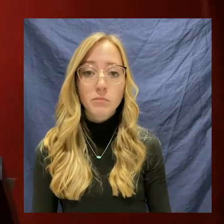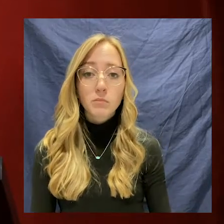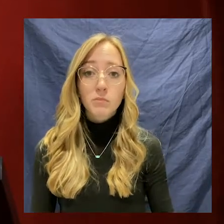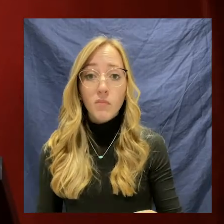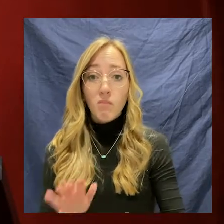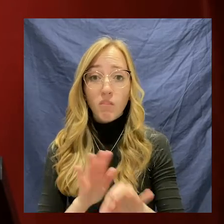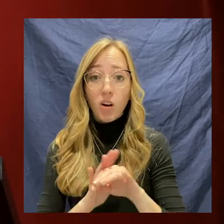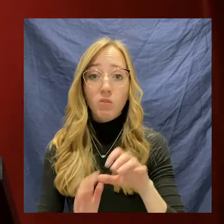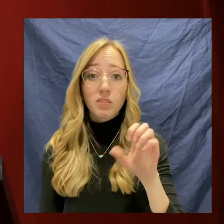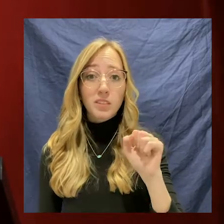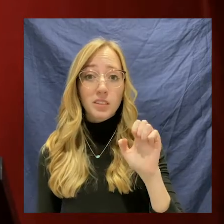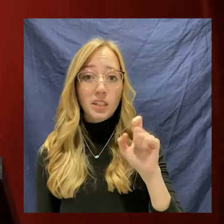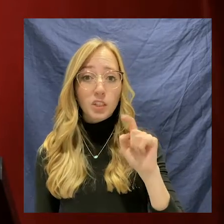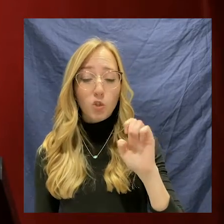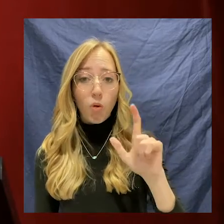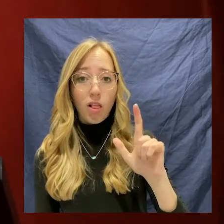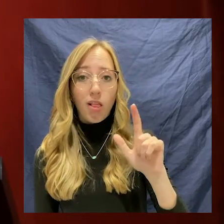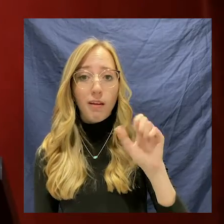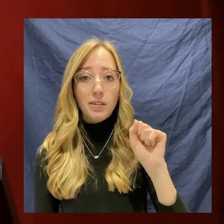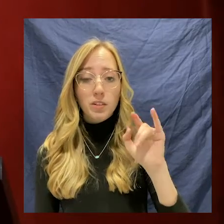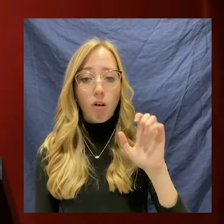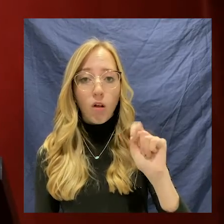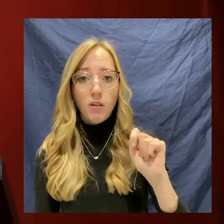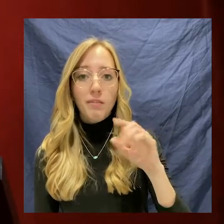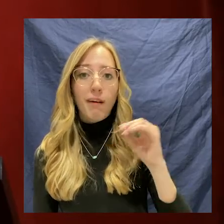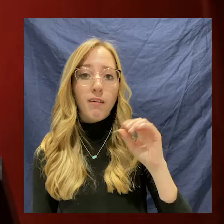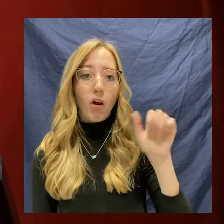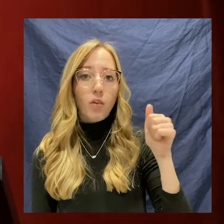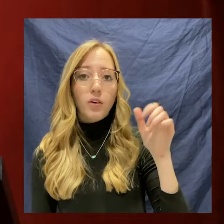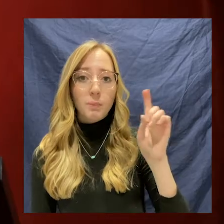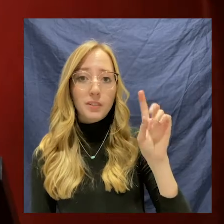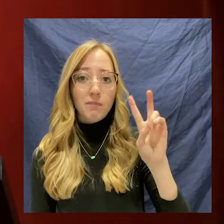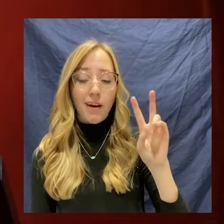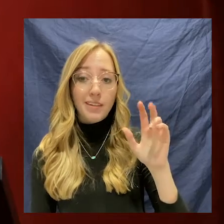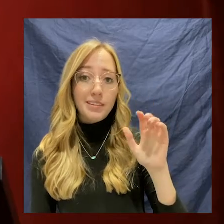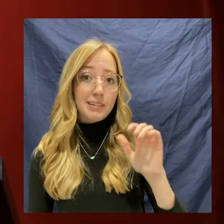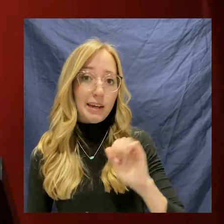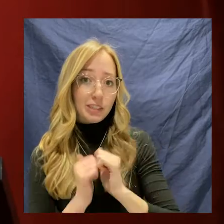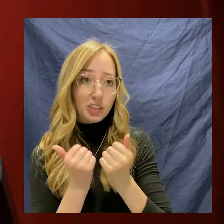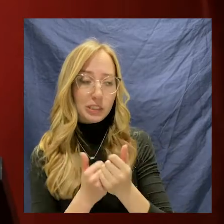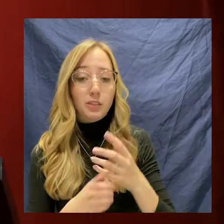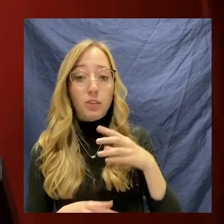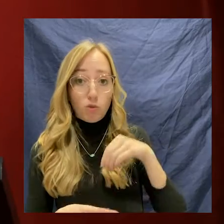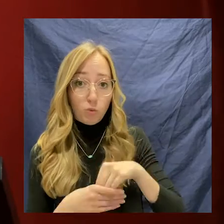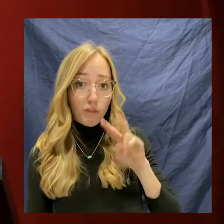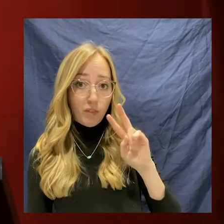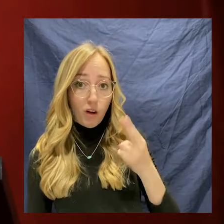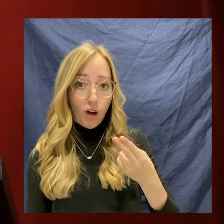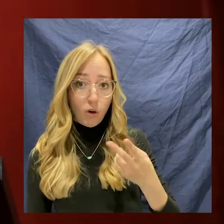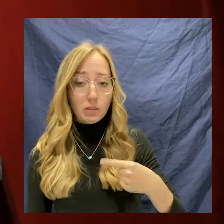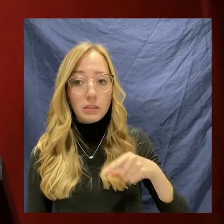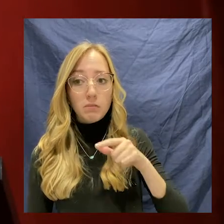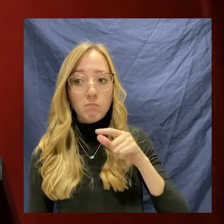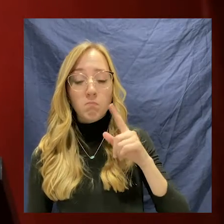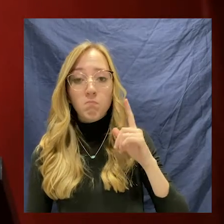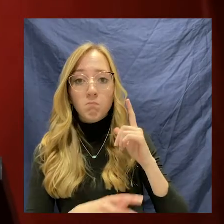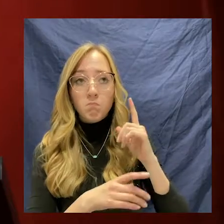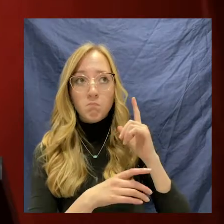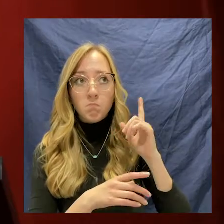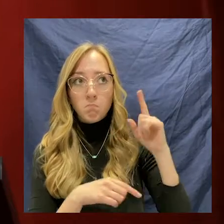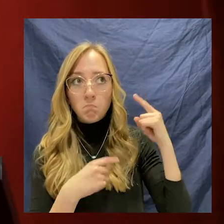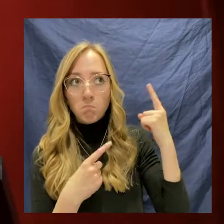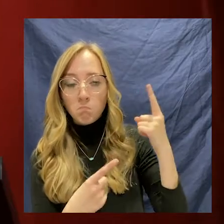that sexual assault and domestic violence agencies, Vera House included, have unintentionally